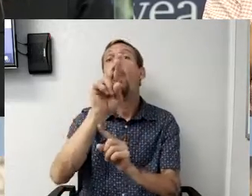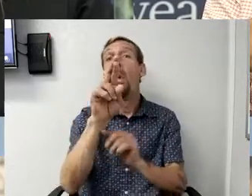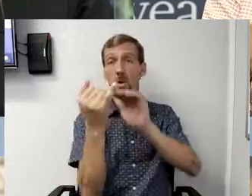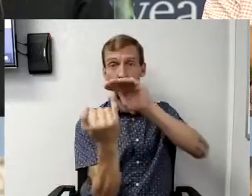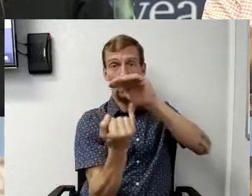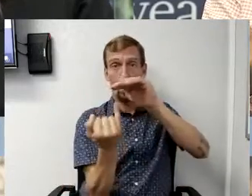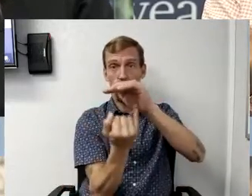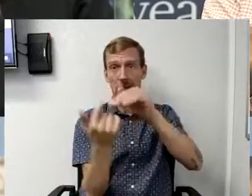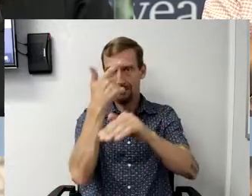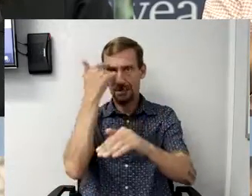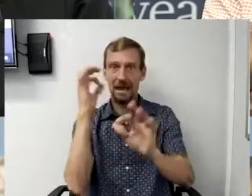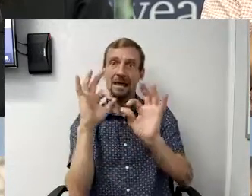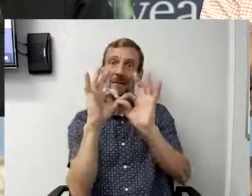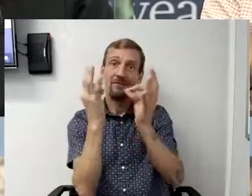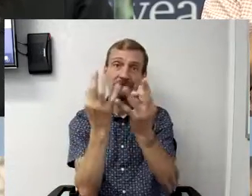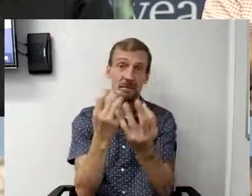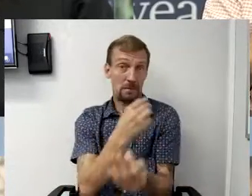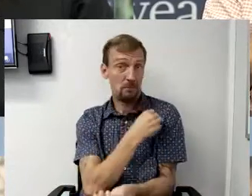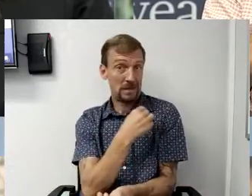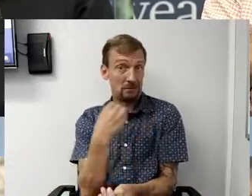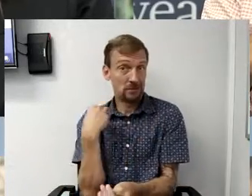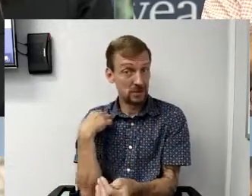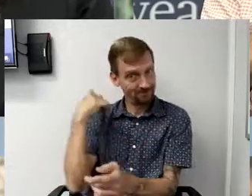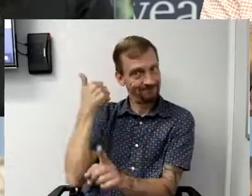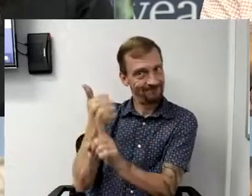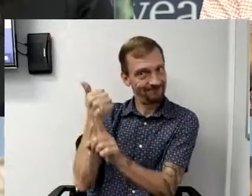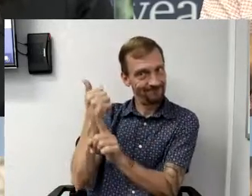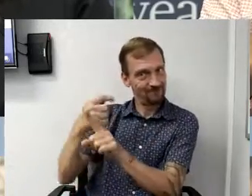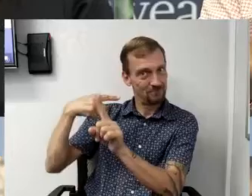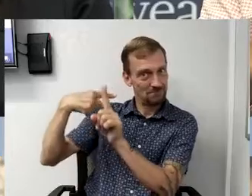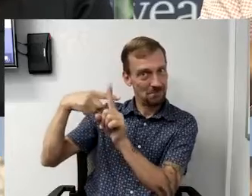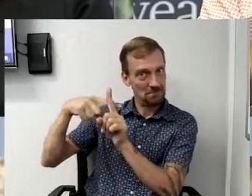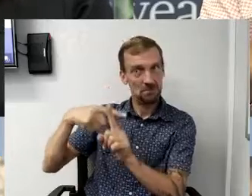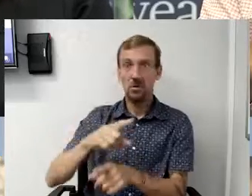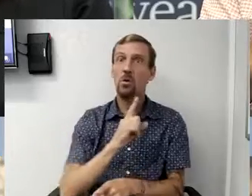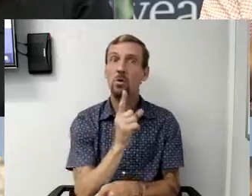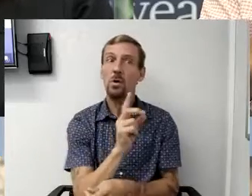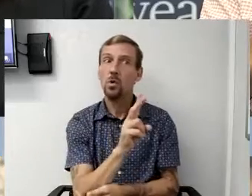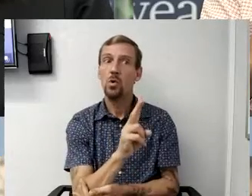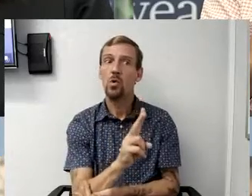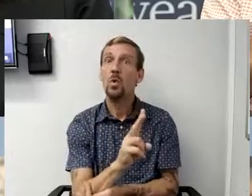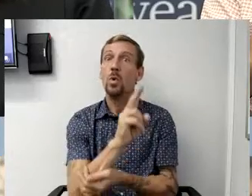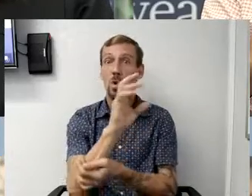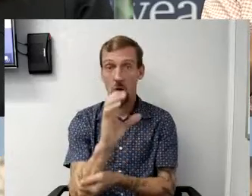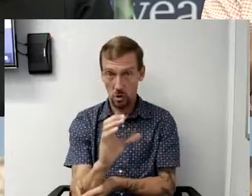quarantined because of a family member being positive since March.